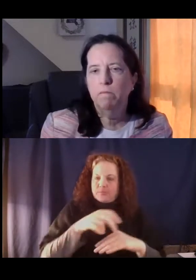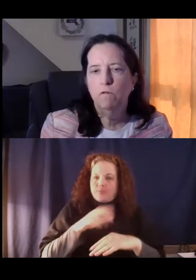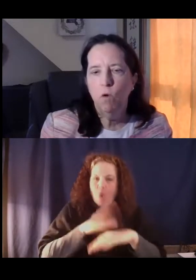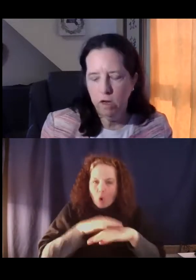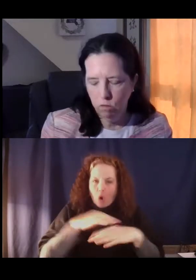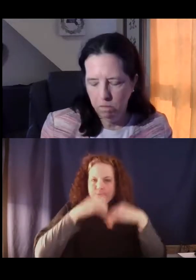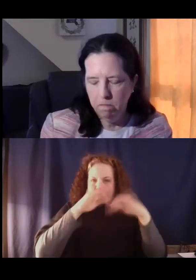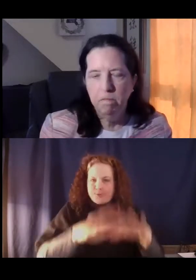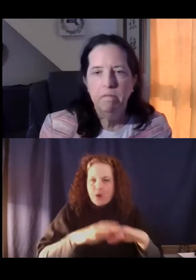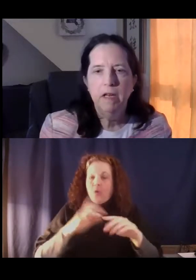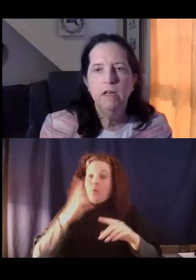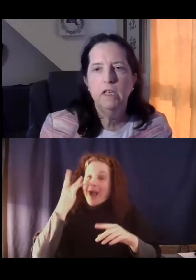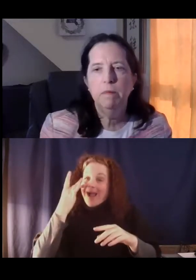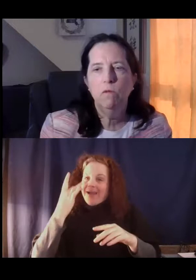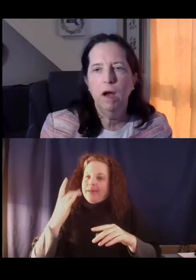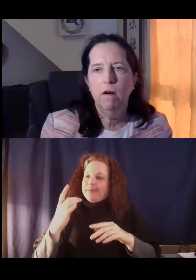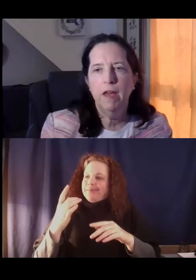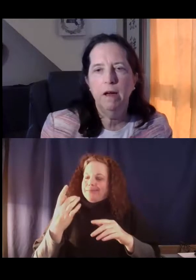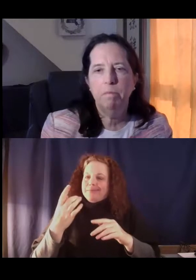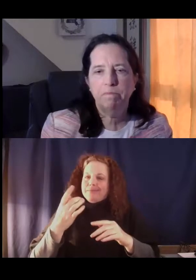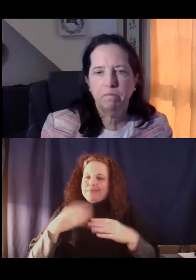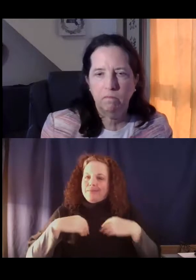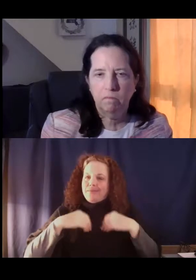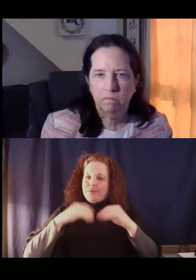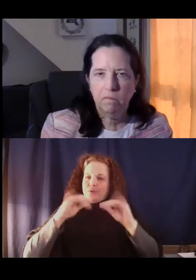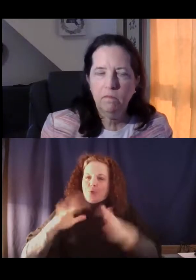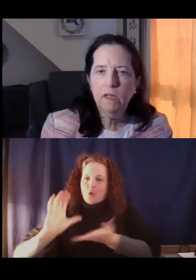changing for you. You need to be aware of that.